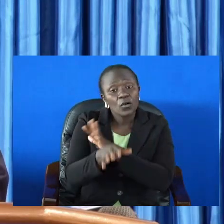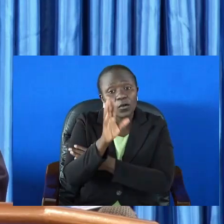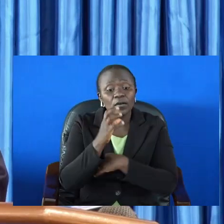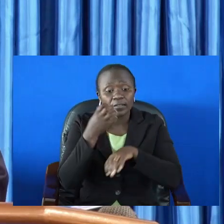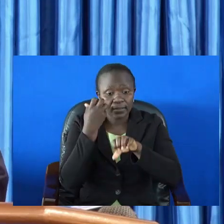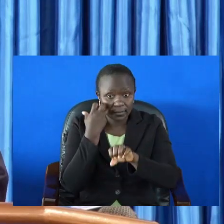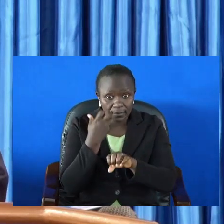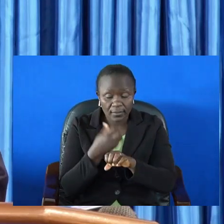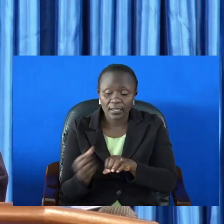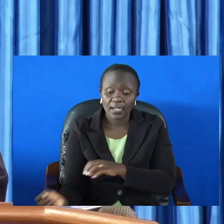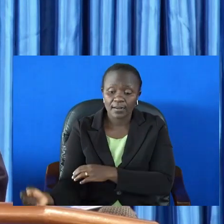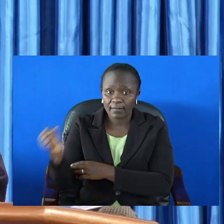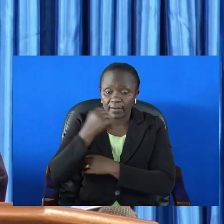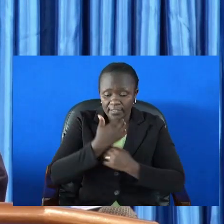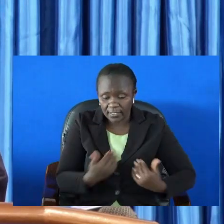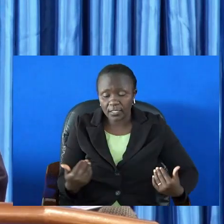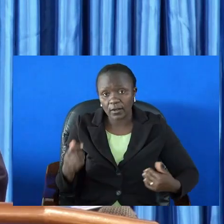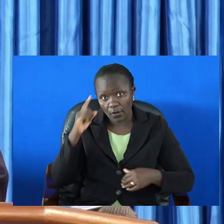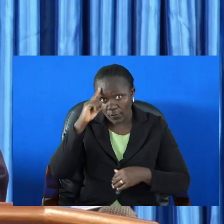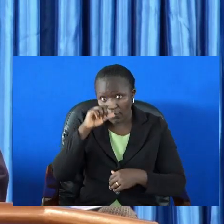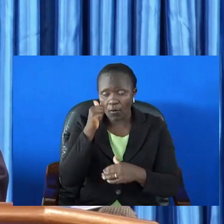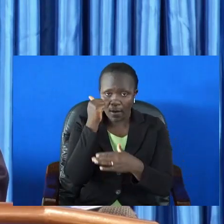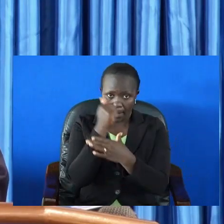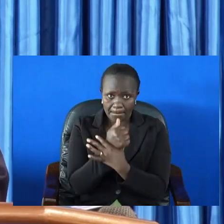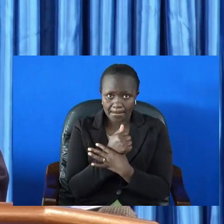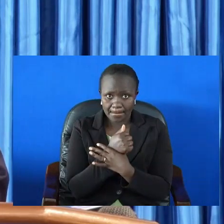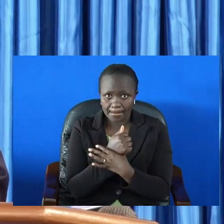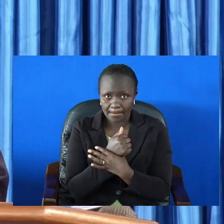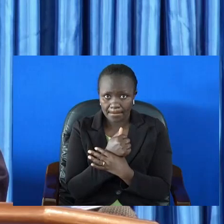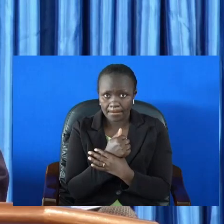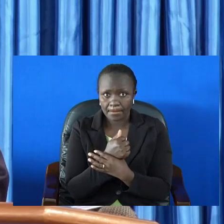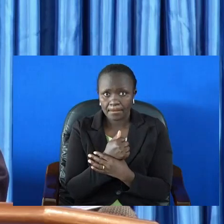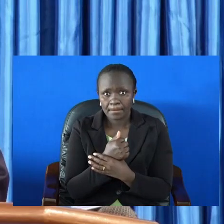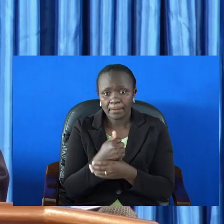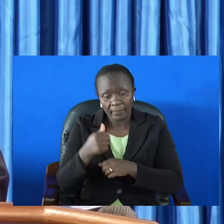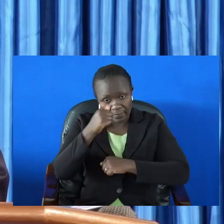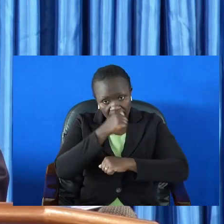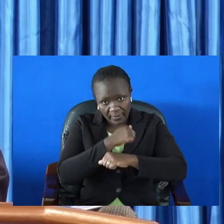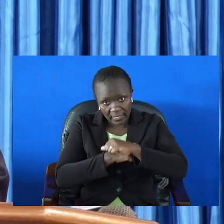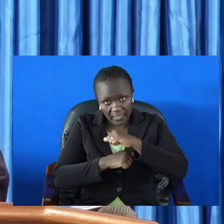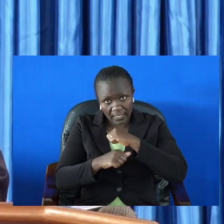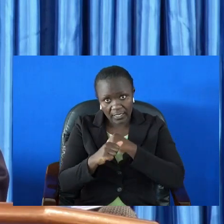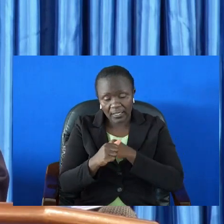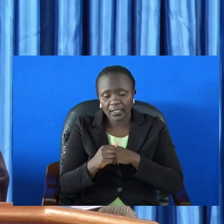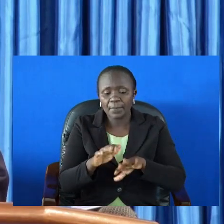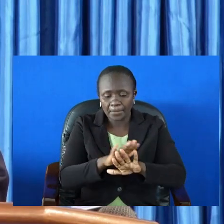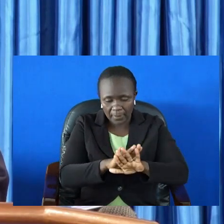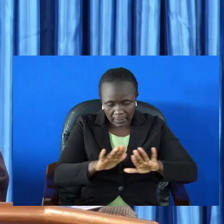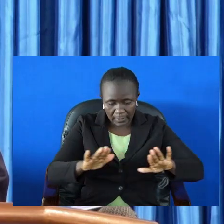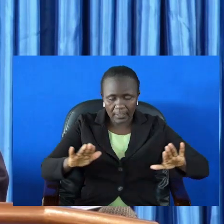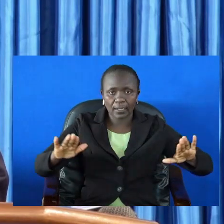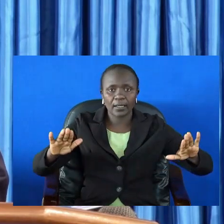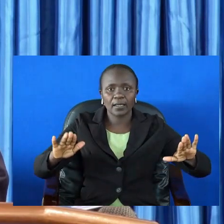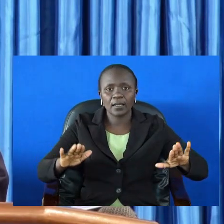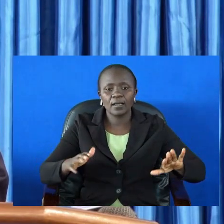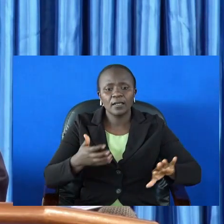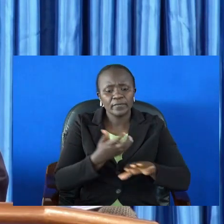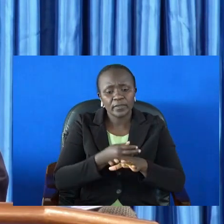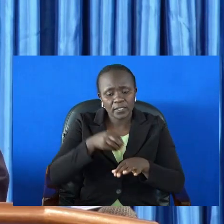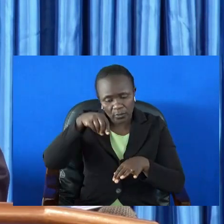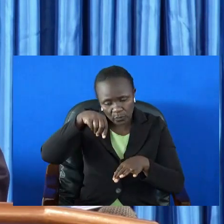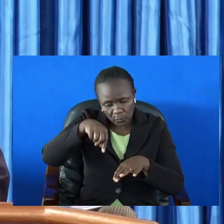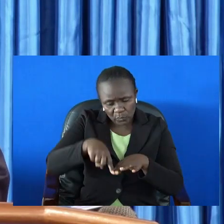can raise up children for Abraham. The axe has been laid on the root of the